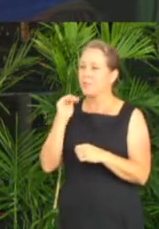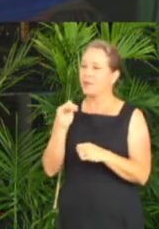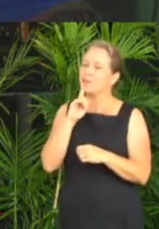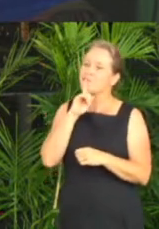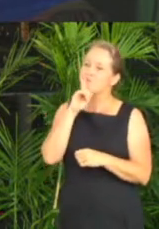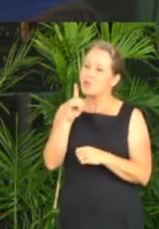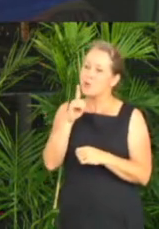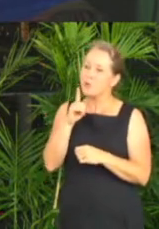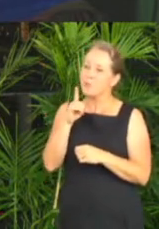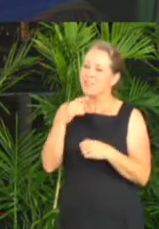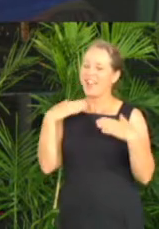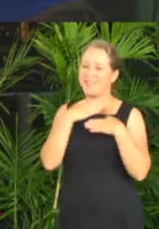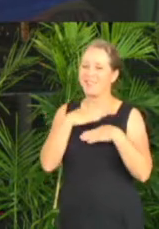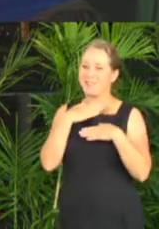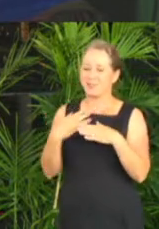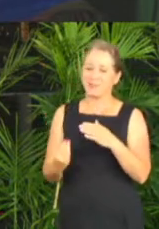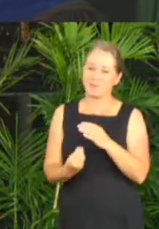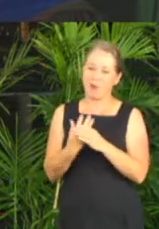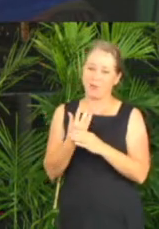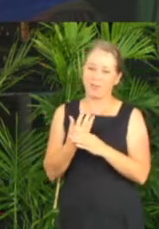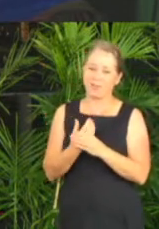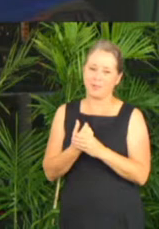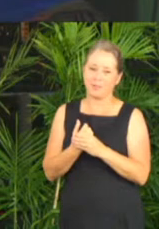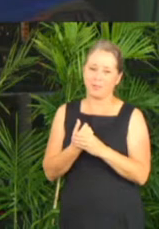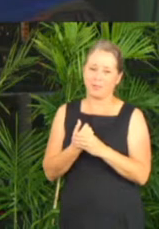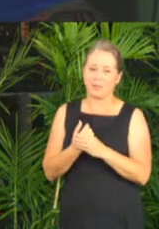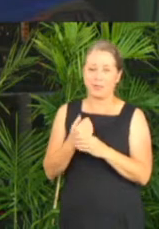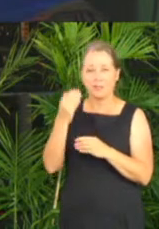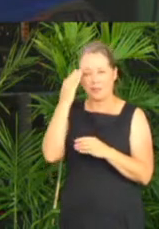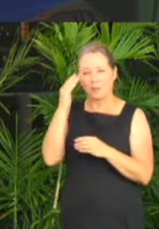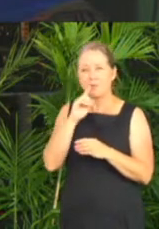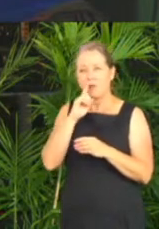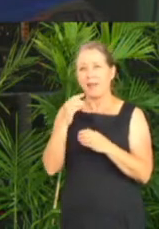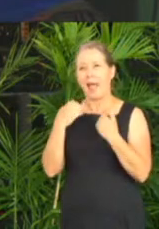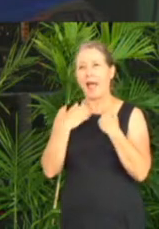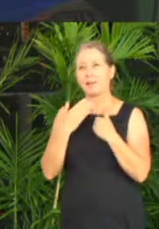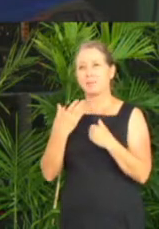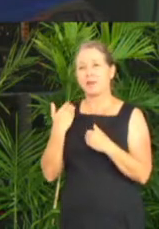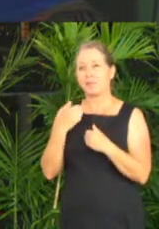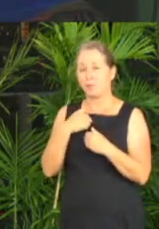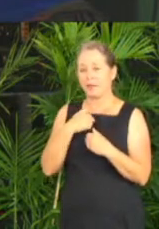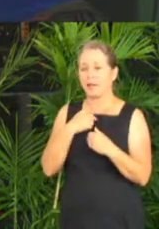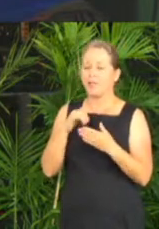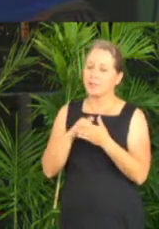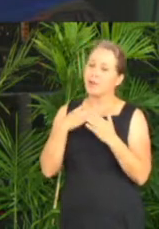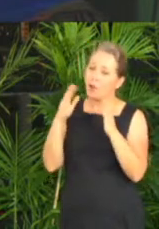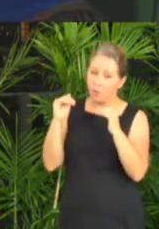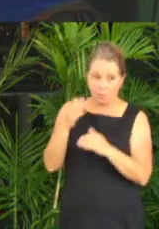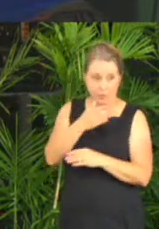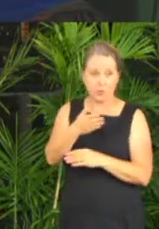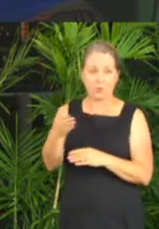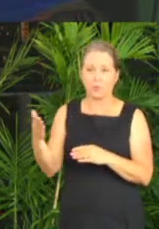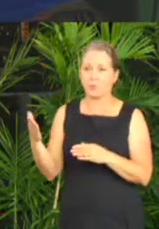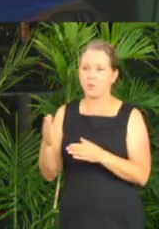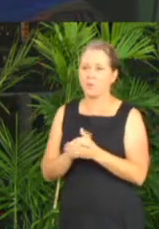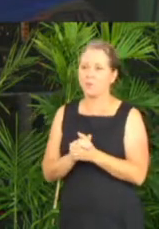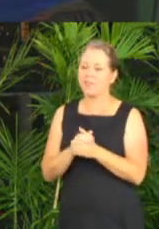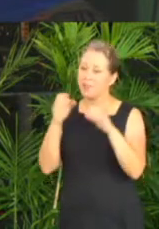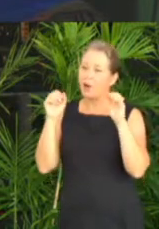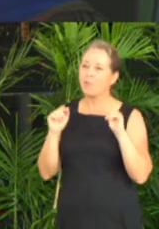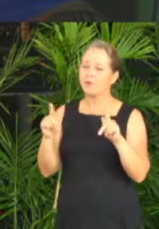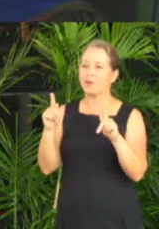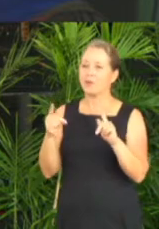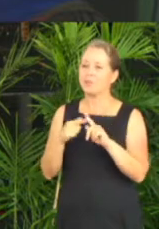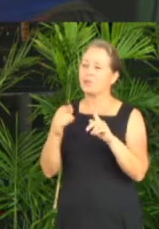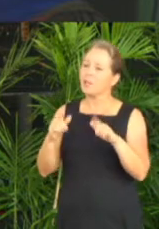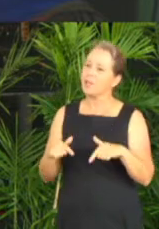true adventure of growth. You know, it really has been for me, and that is my hope for you. The opportunity